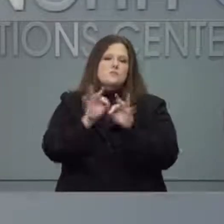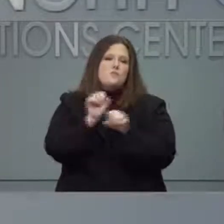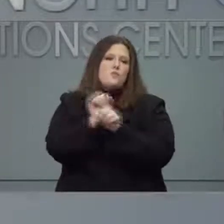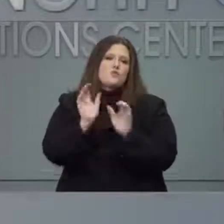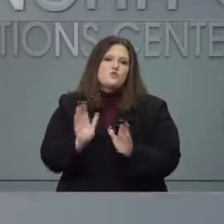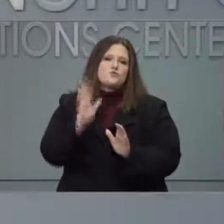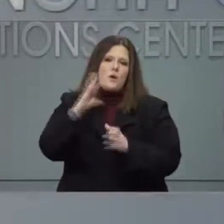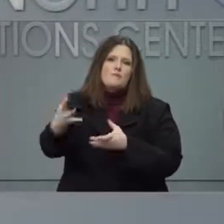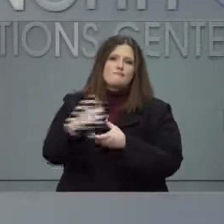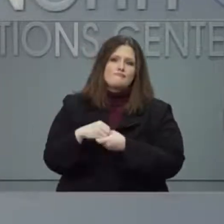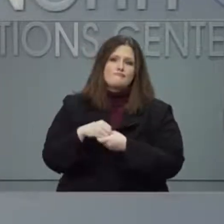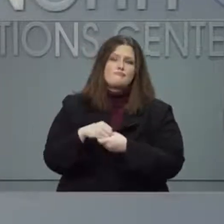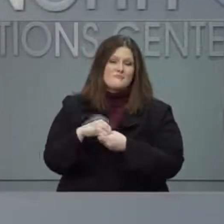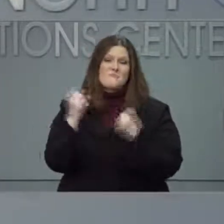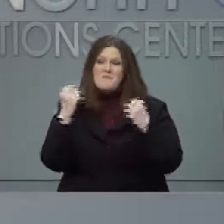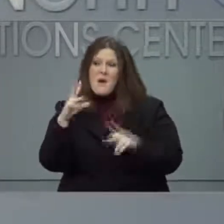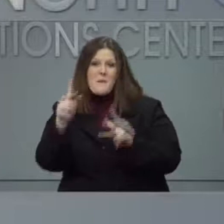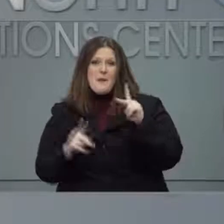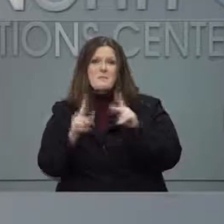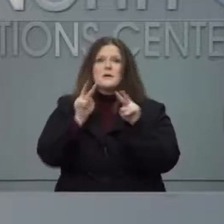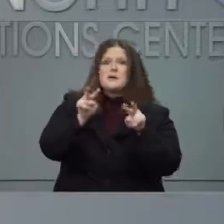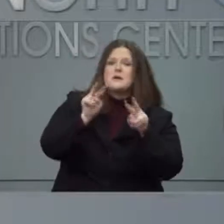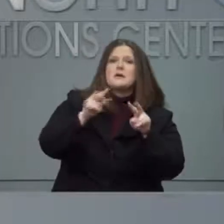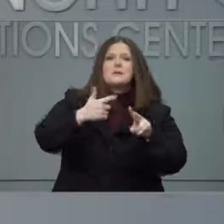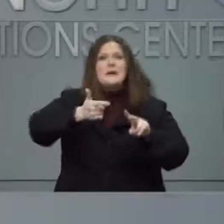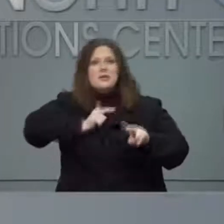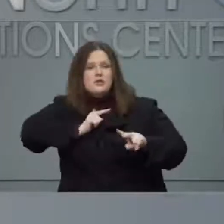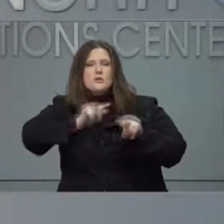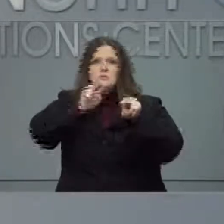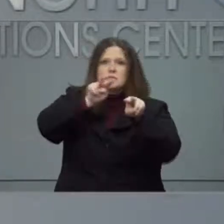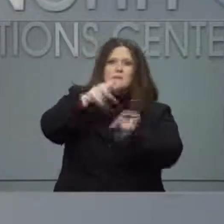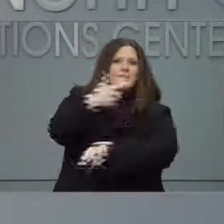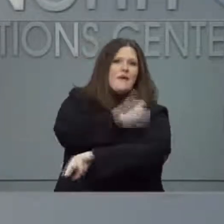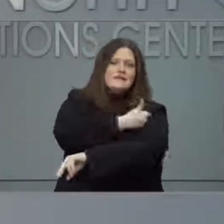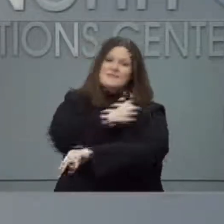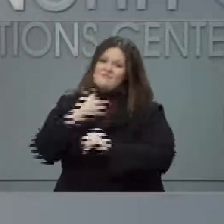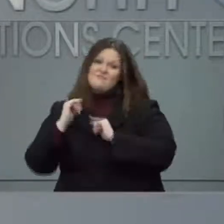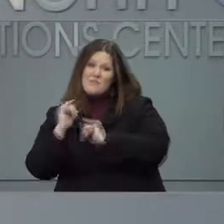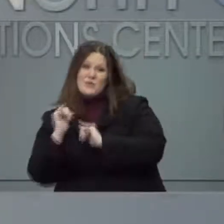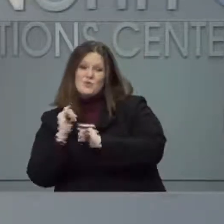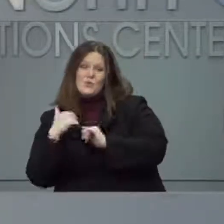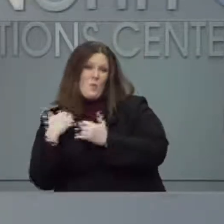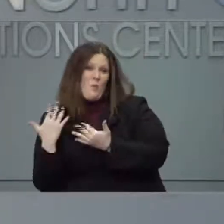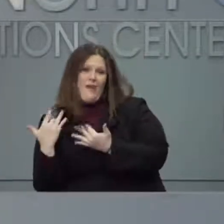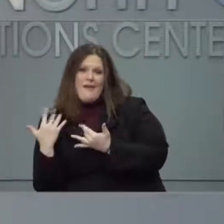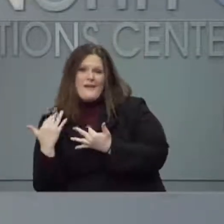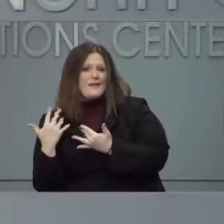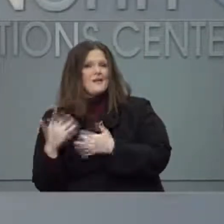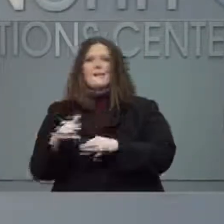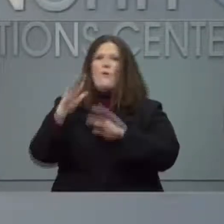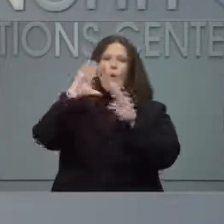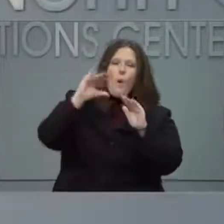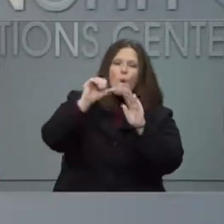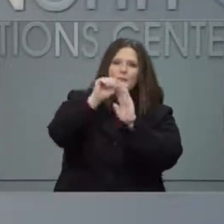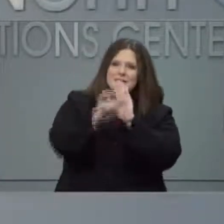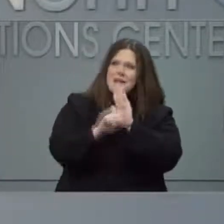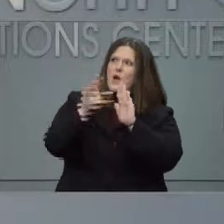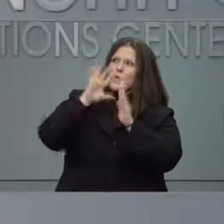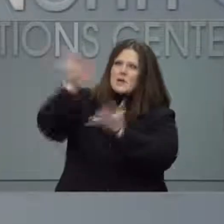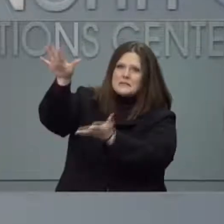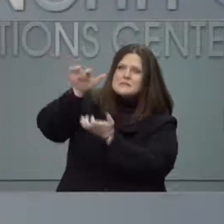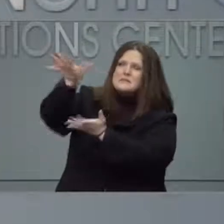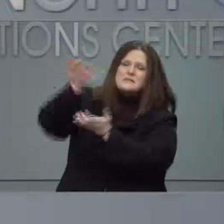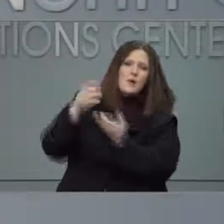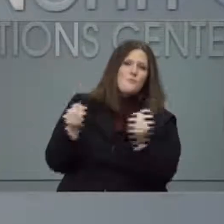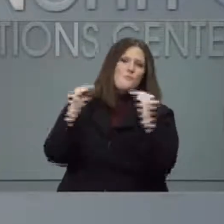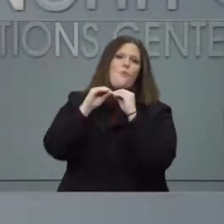are eagerly awaiting their turn, and the state will continue to work hard to get more vaccine here from the federal